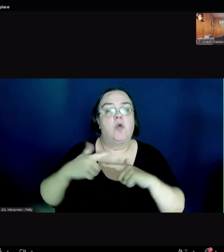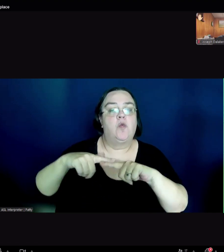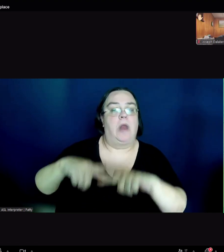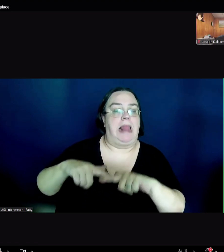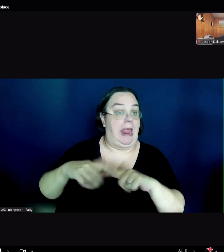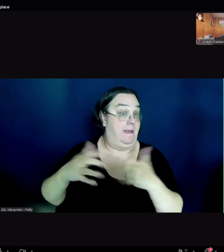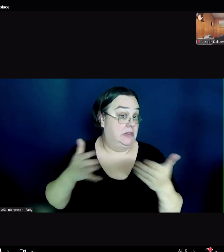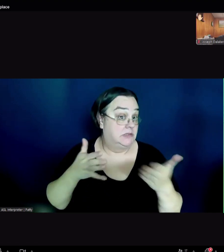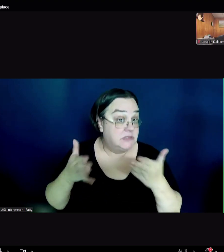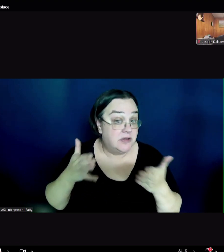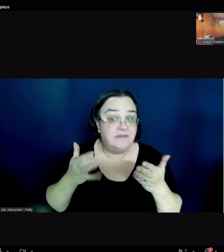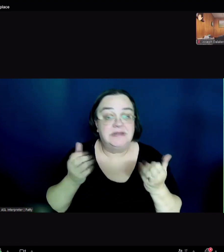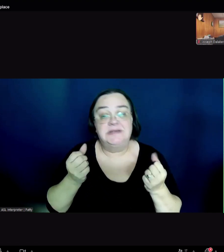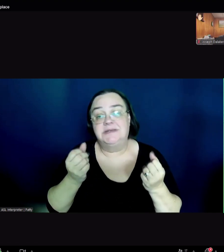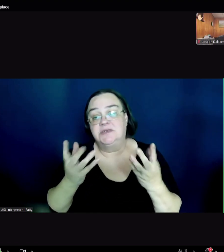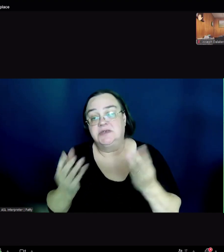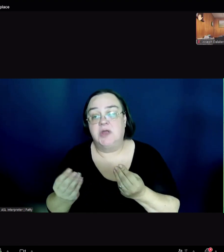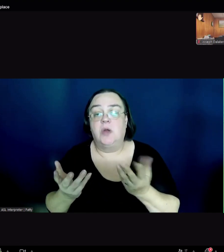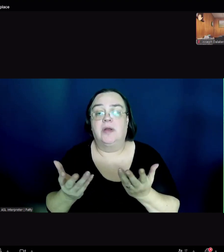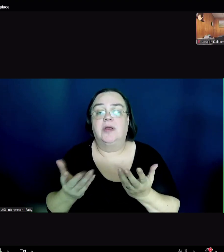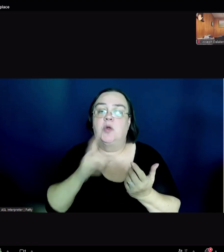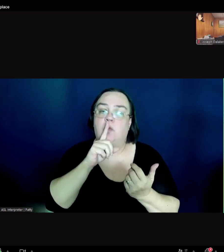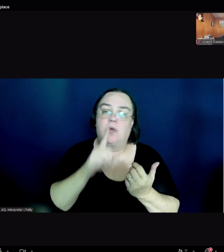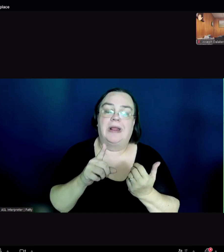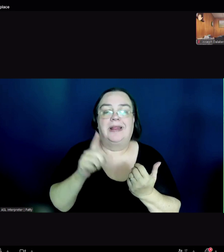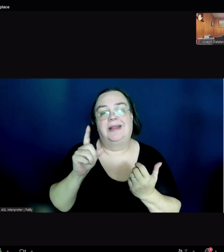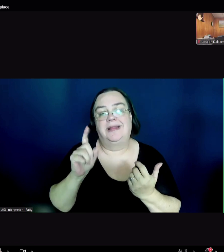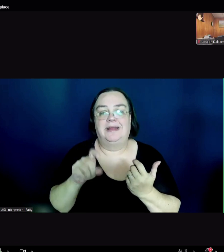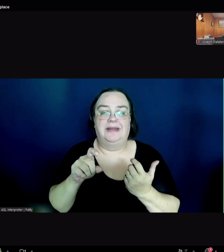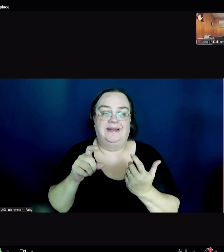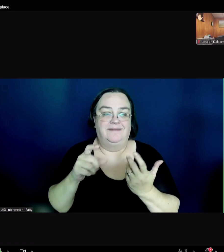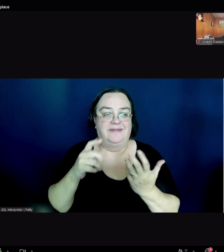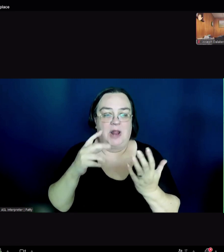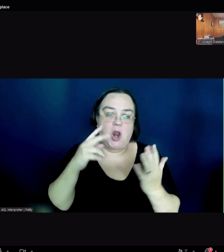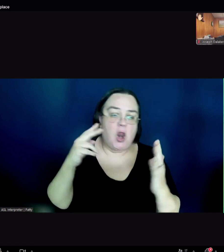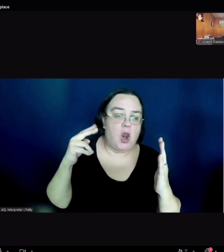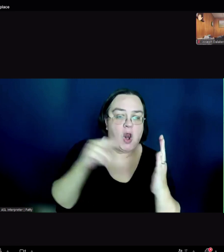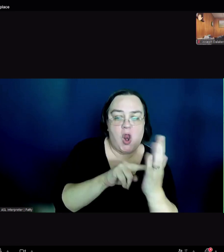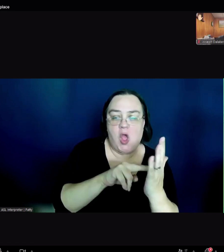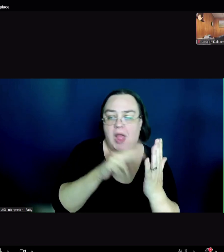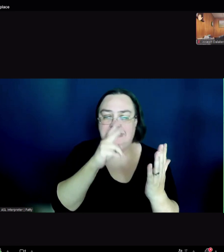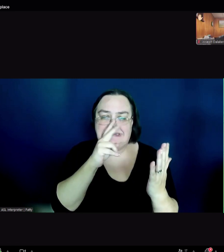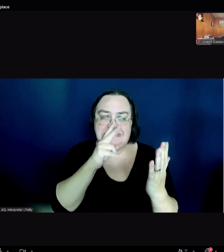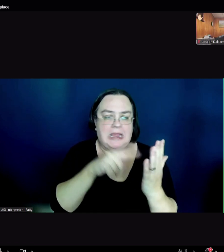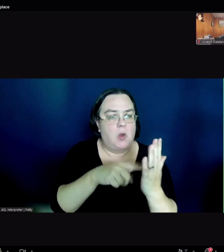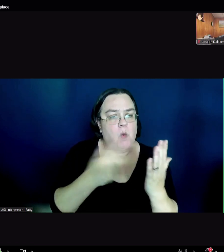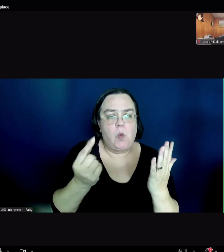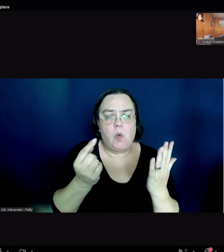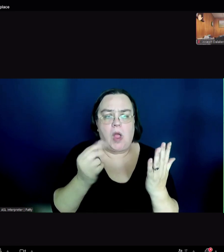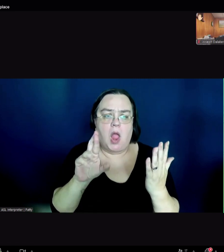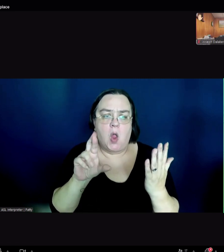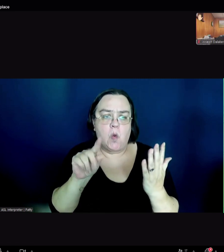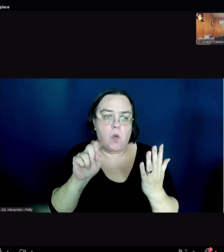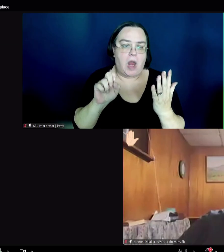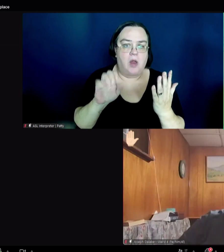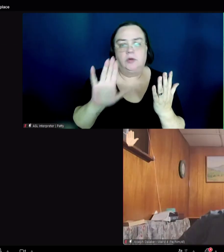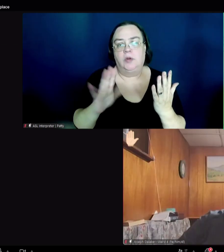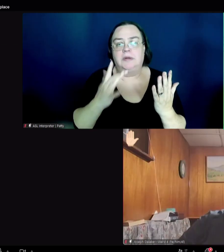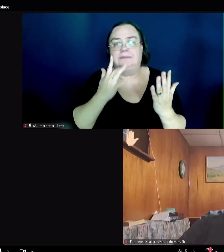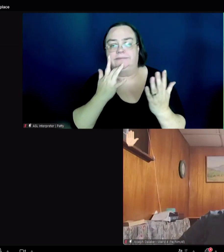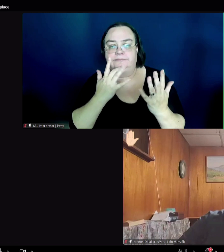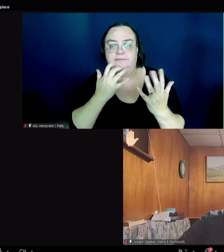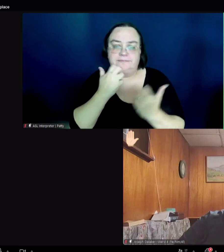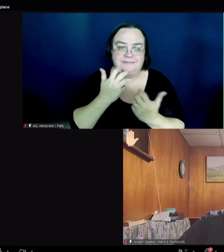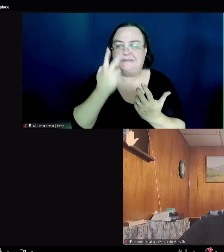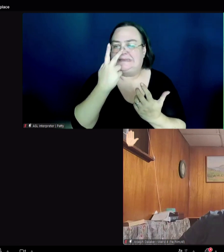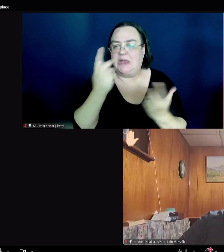So you really need to look to look to see what route you care about to see what the changes